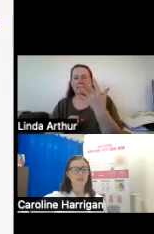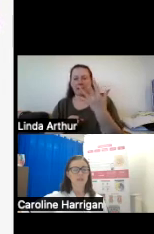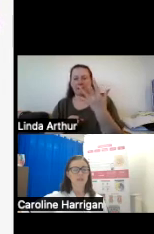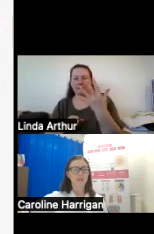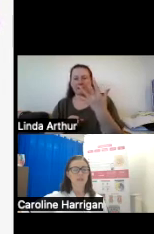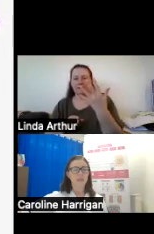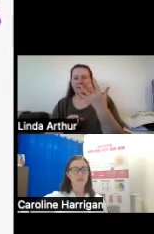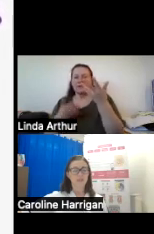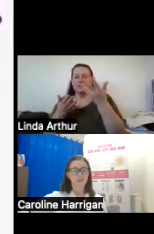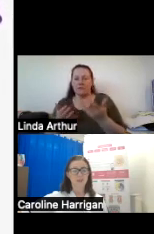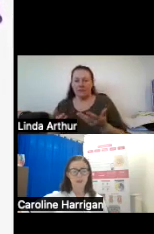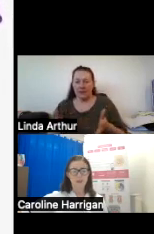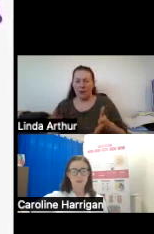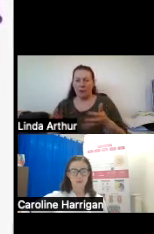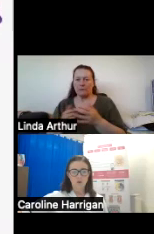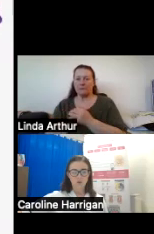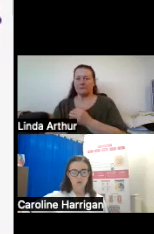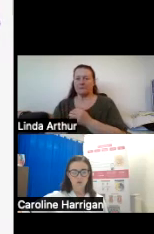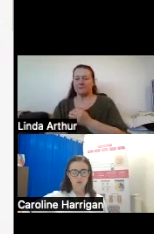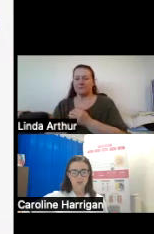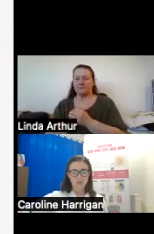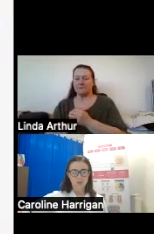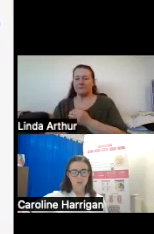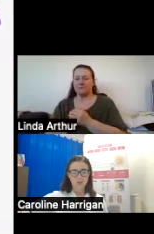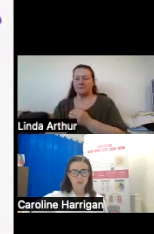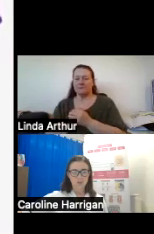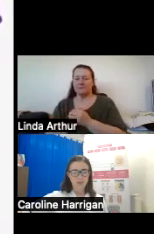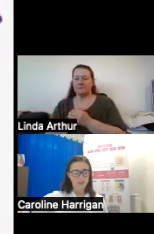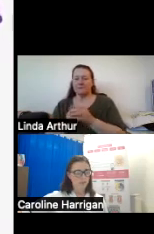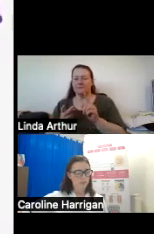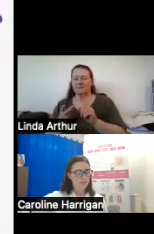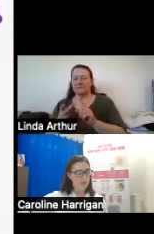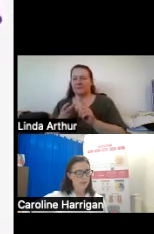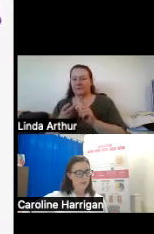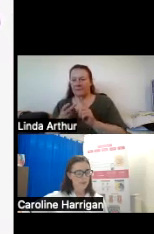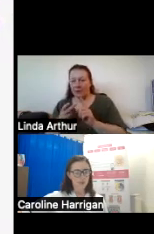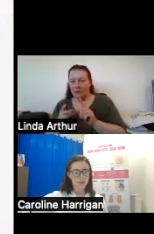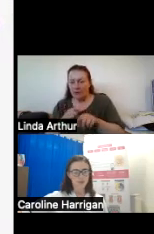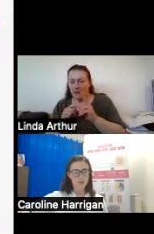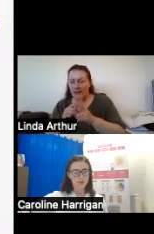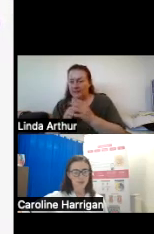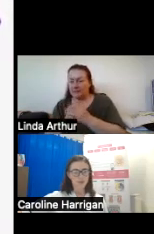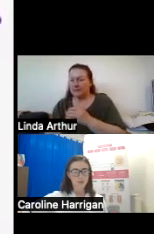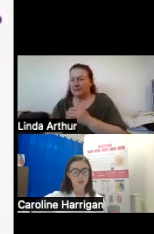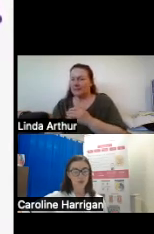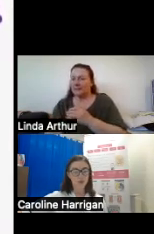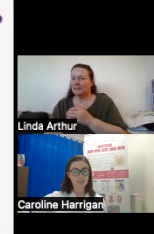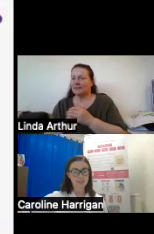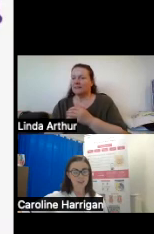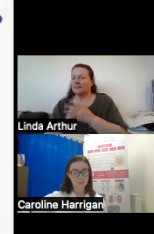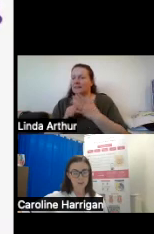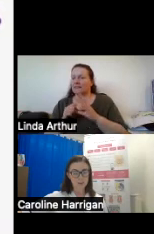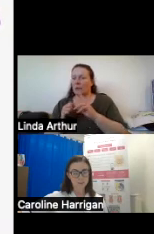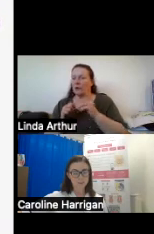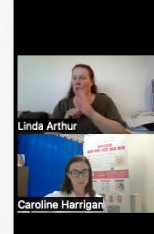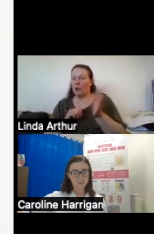1, 2, 3, 4, 5, and then let go. So all those, the other one then is if you're holding, we'll go again. So this time what I want you to do for me is I want you all to